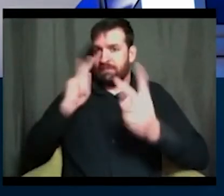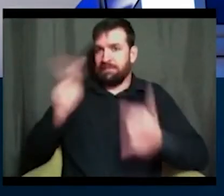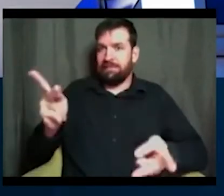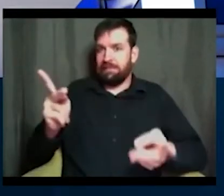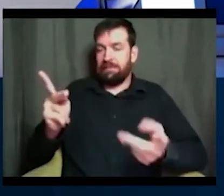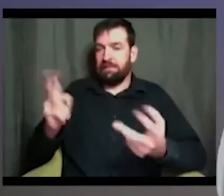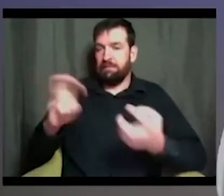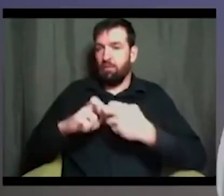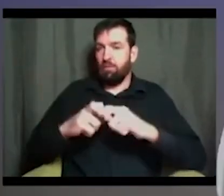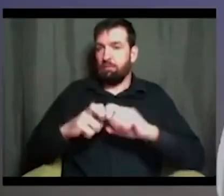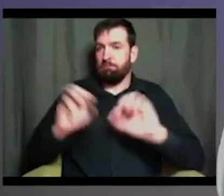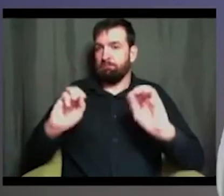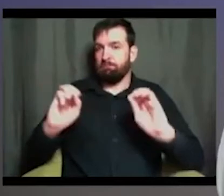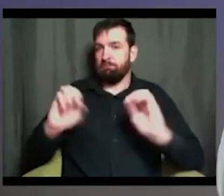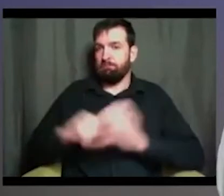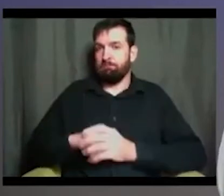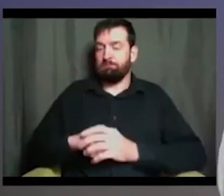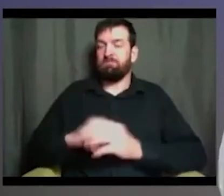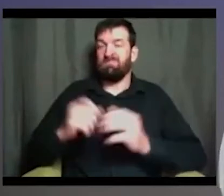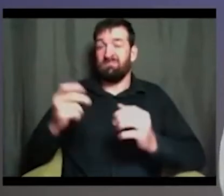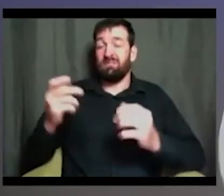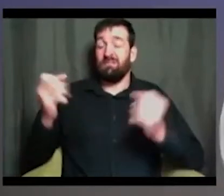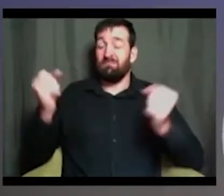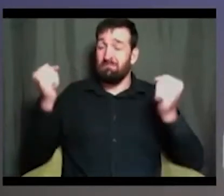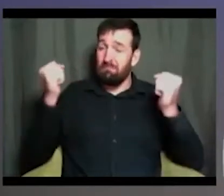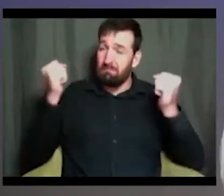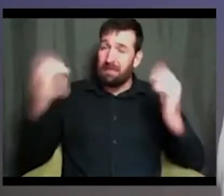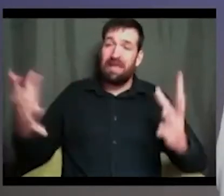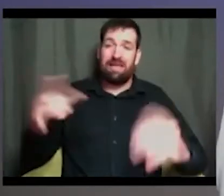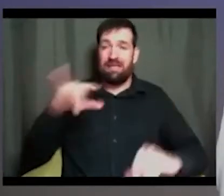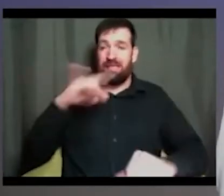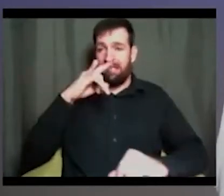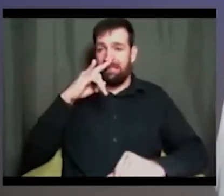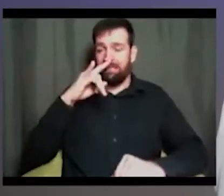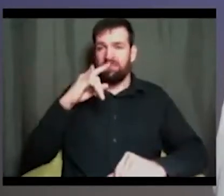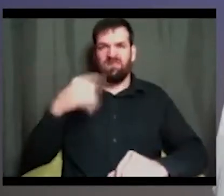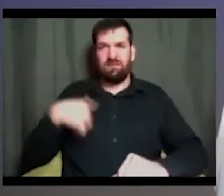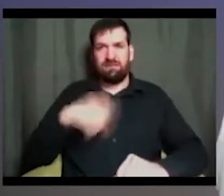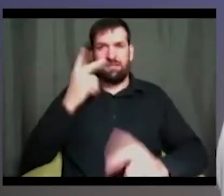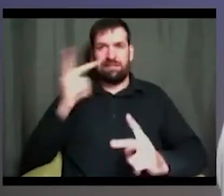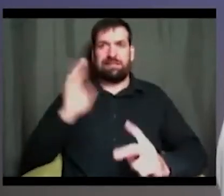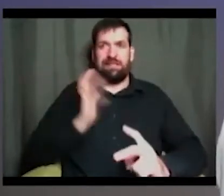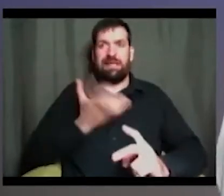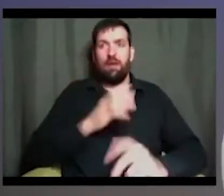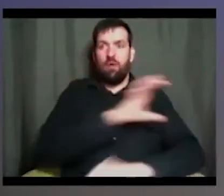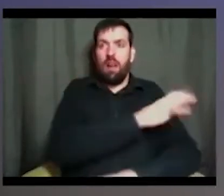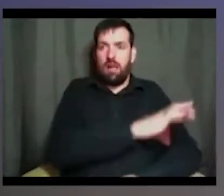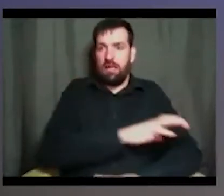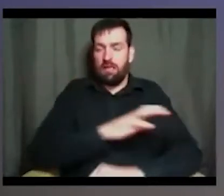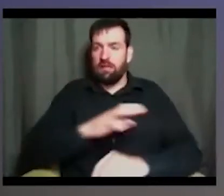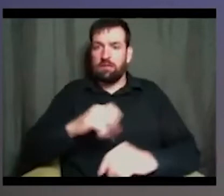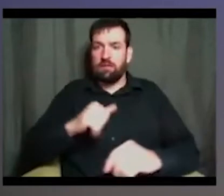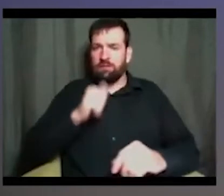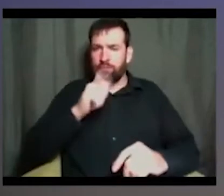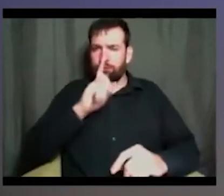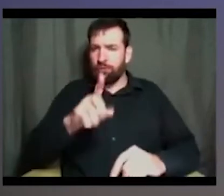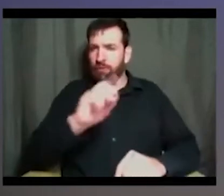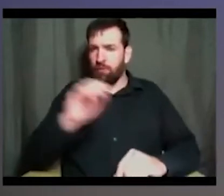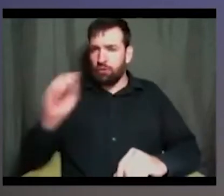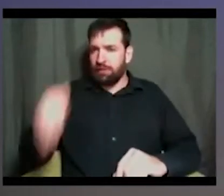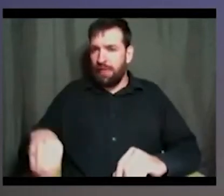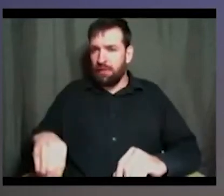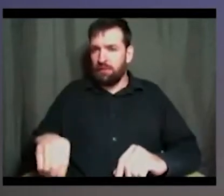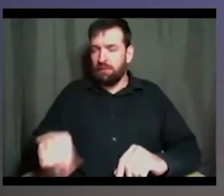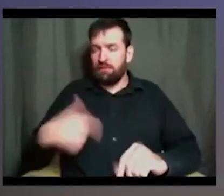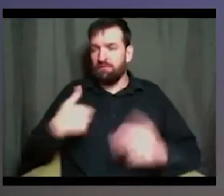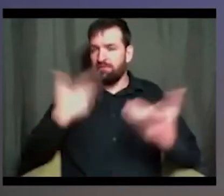of that, and we have a lot of kids so far who we've seen through our clinic come through, and I don't know the percentage of the kids we vaccinated who